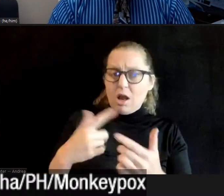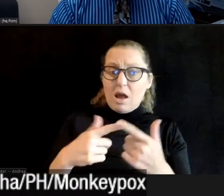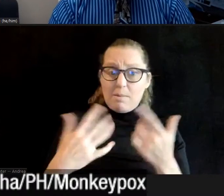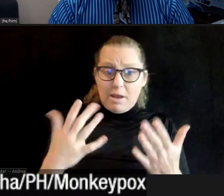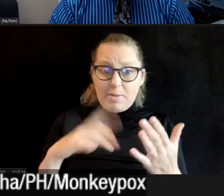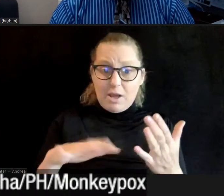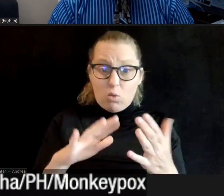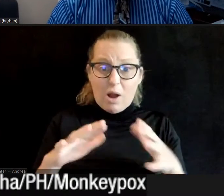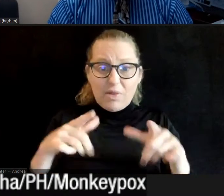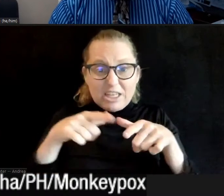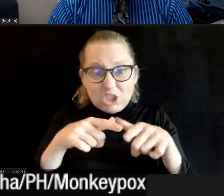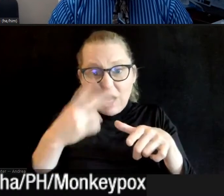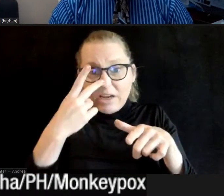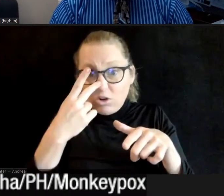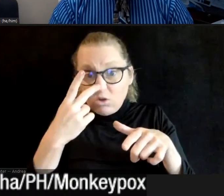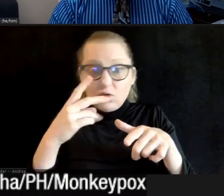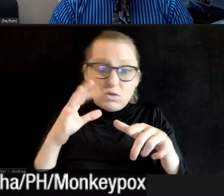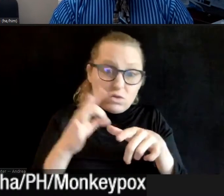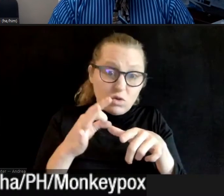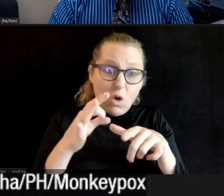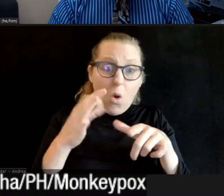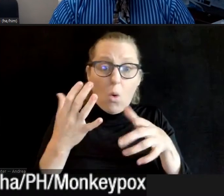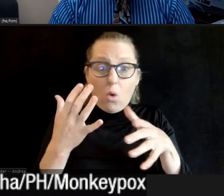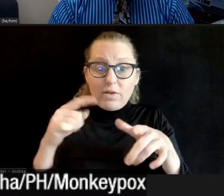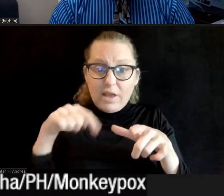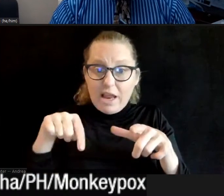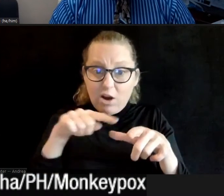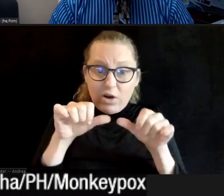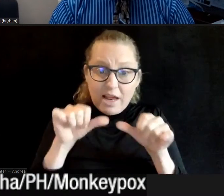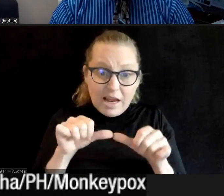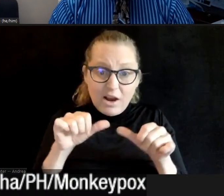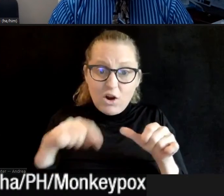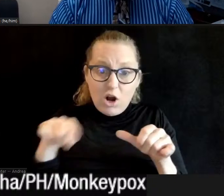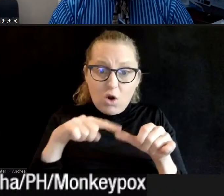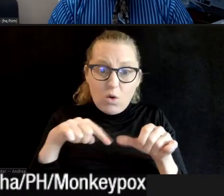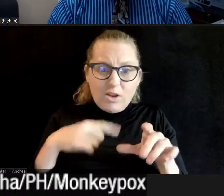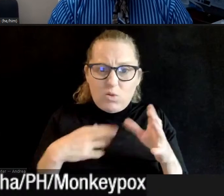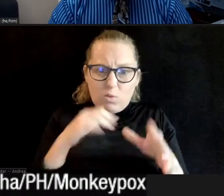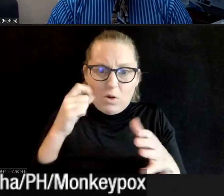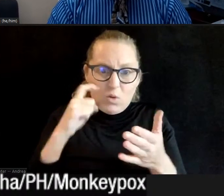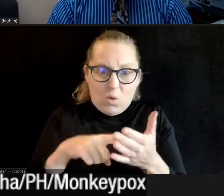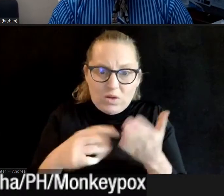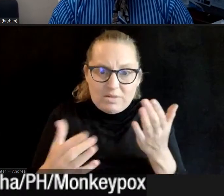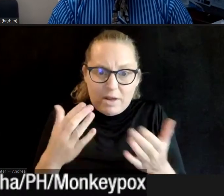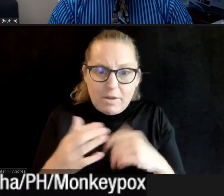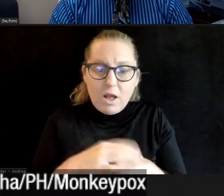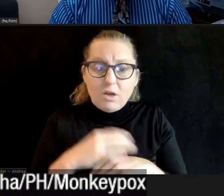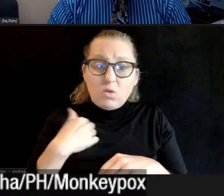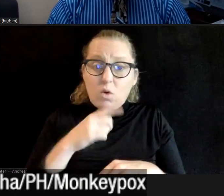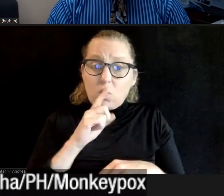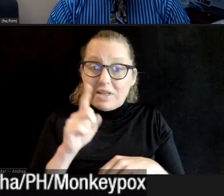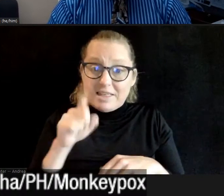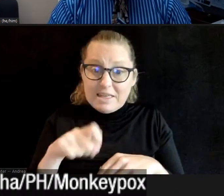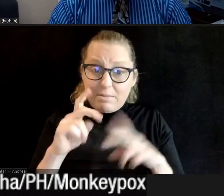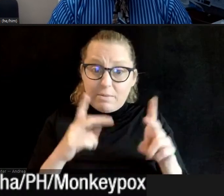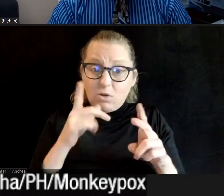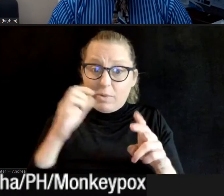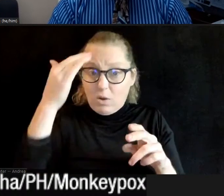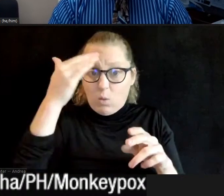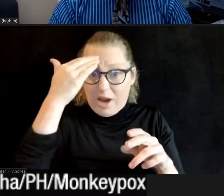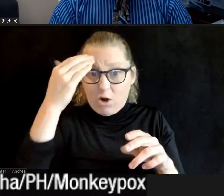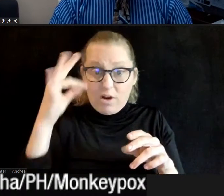the genitals or the perirectal region that people may not notice. And so we really need people to be aware of their own